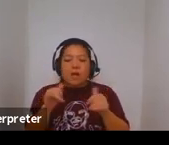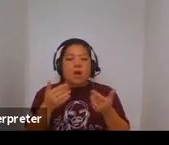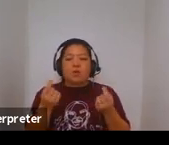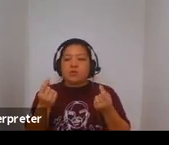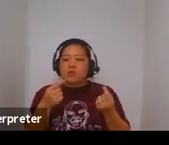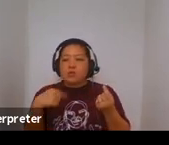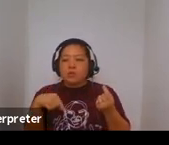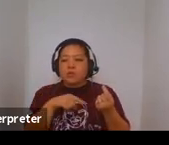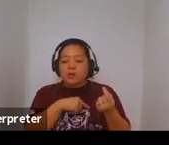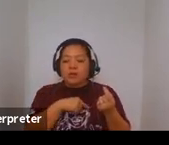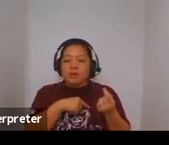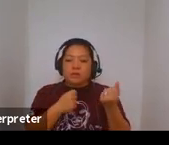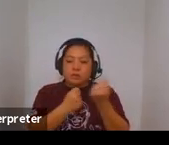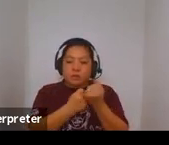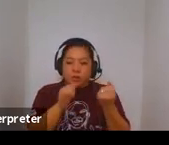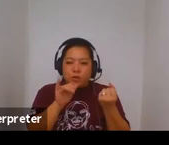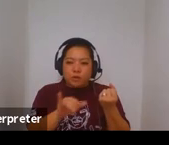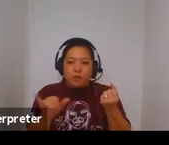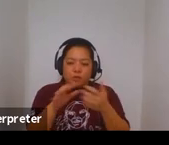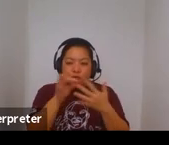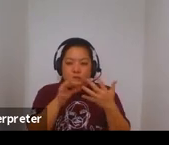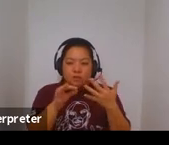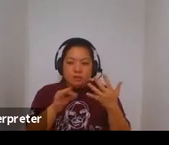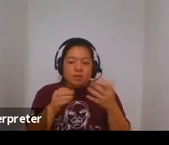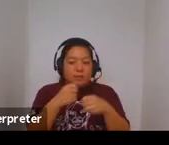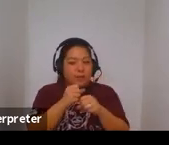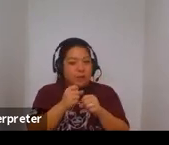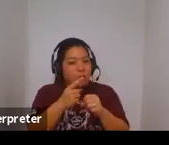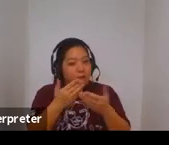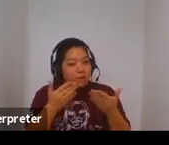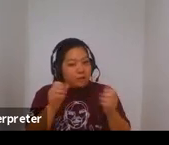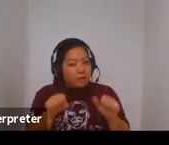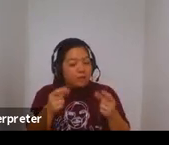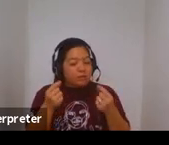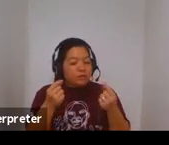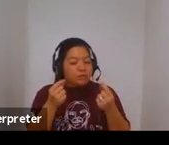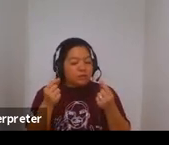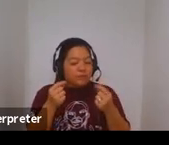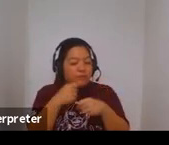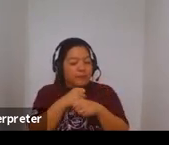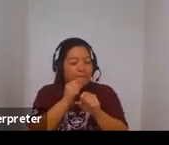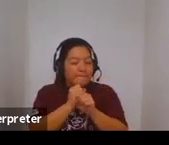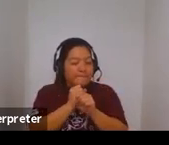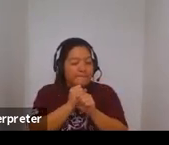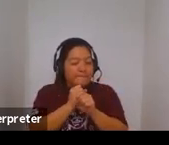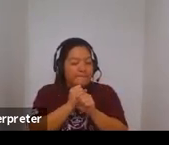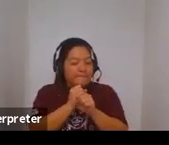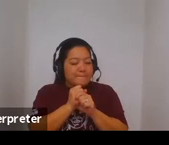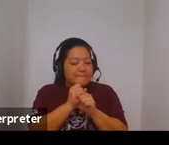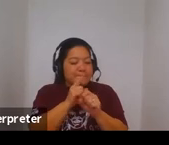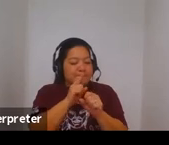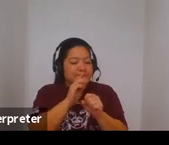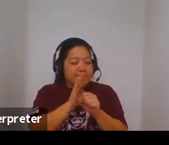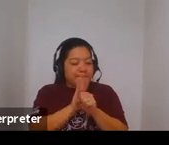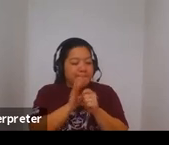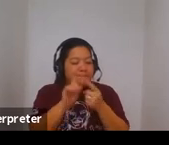do we support those choices? One thing you can do is make a promise